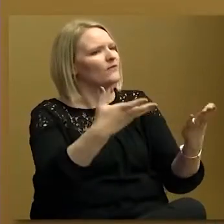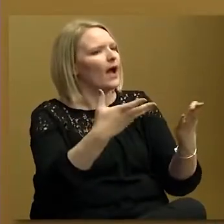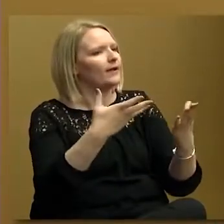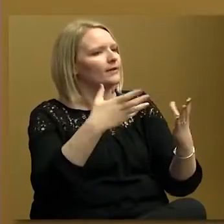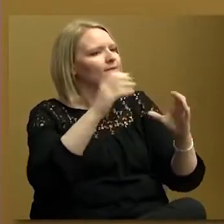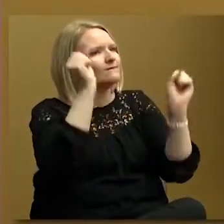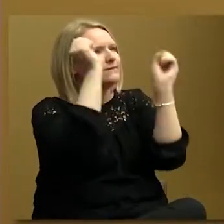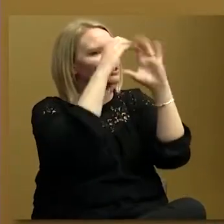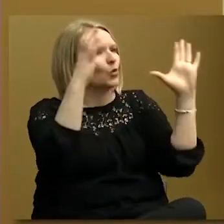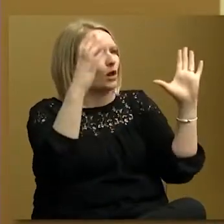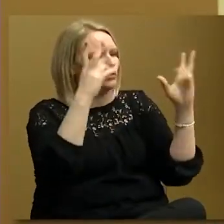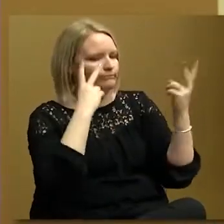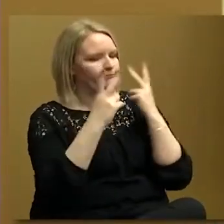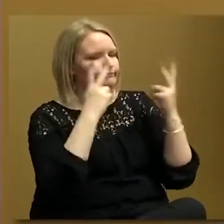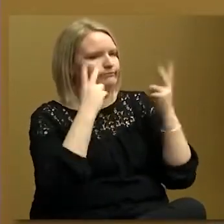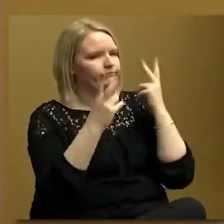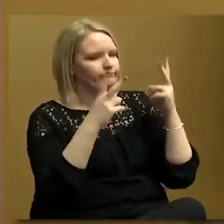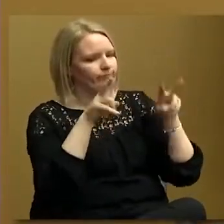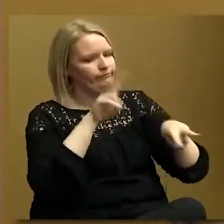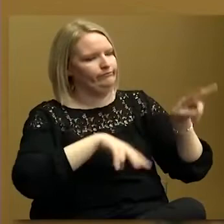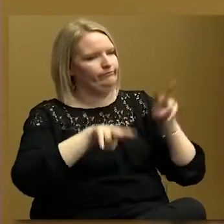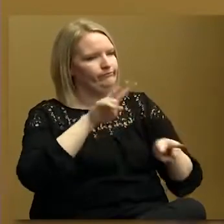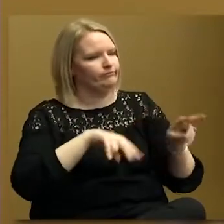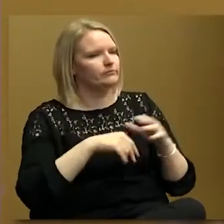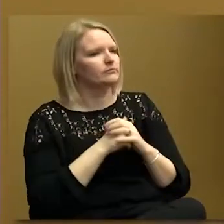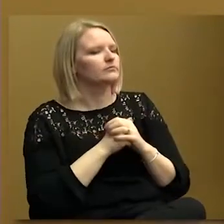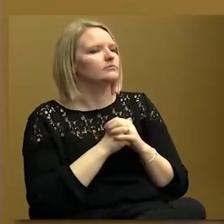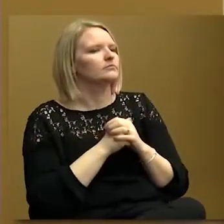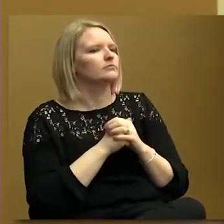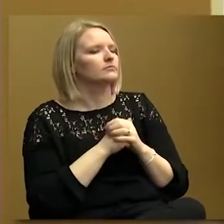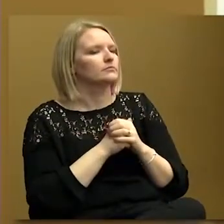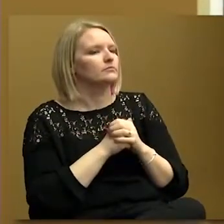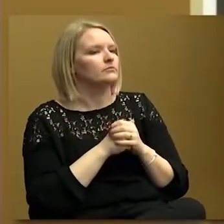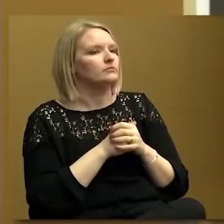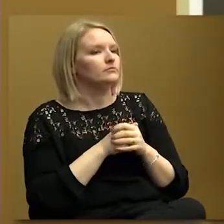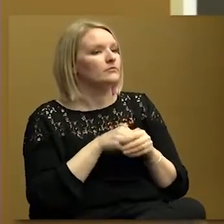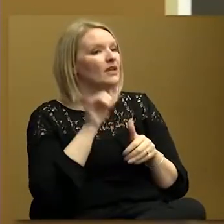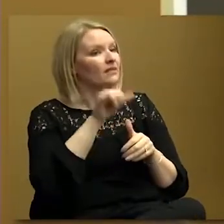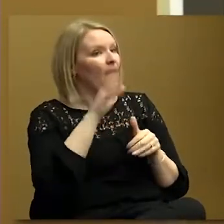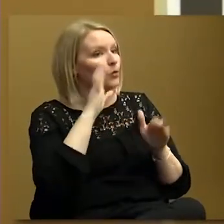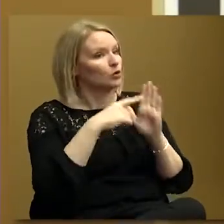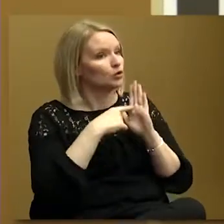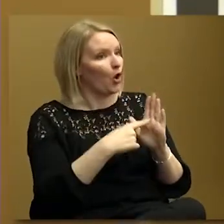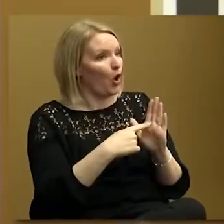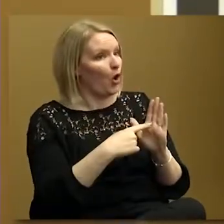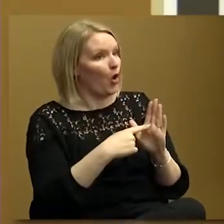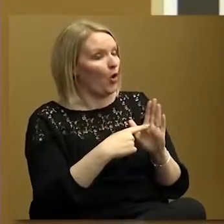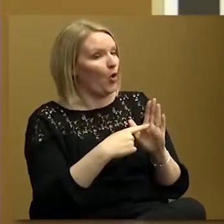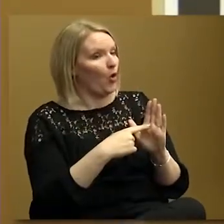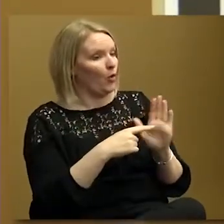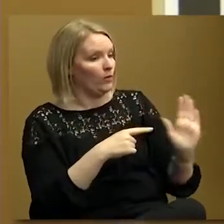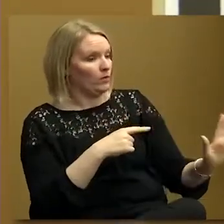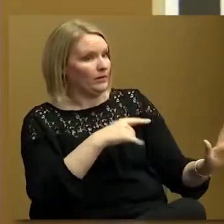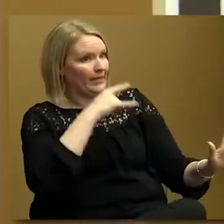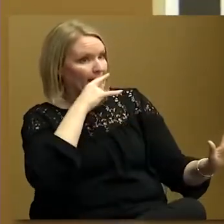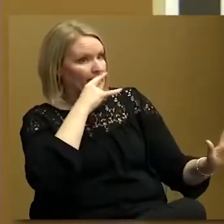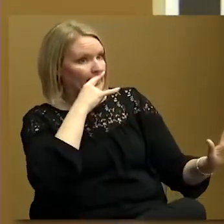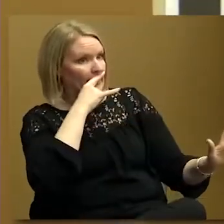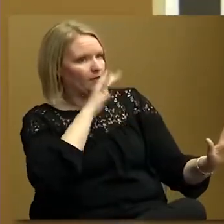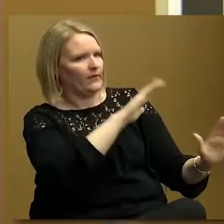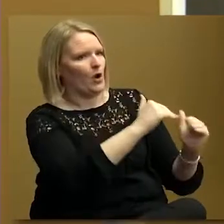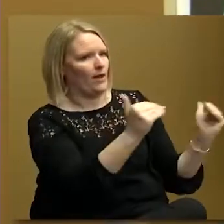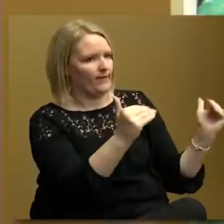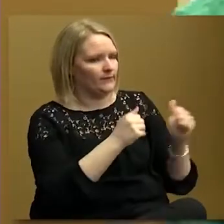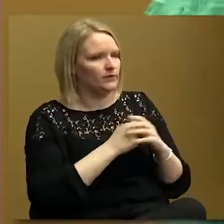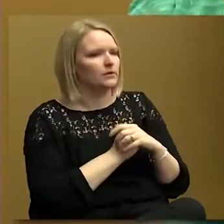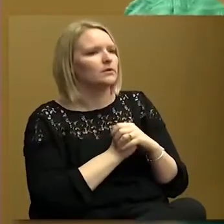visual and to be able to look at it. So it shows you exactly where this kid is. And that way, too,